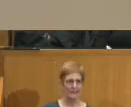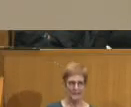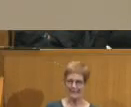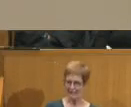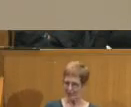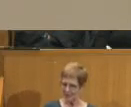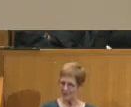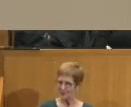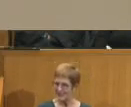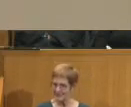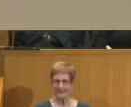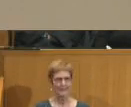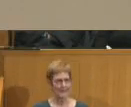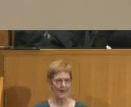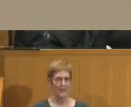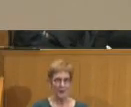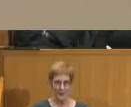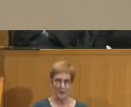doctor.